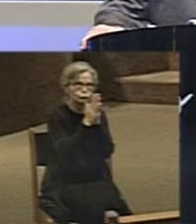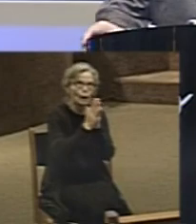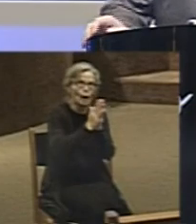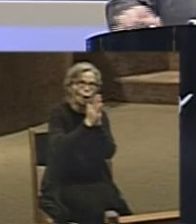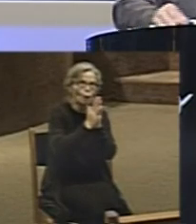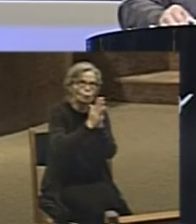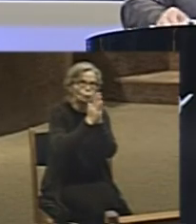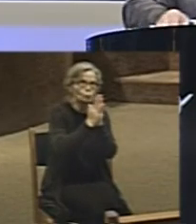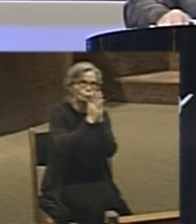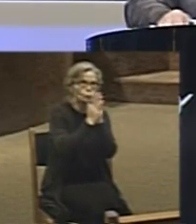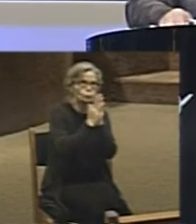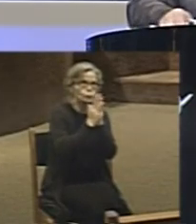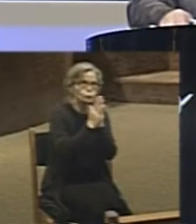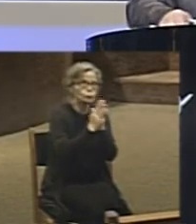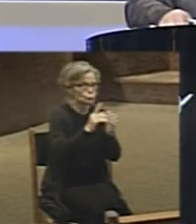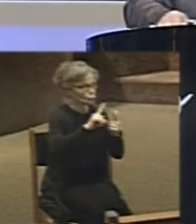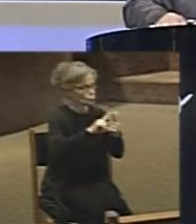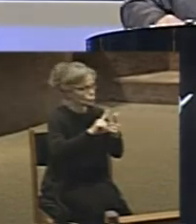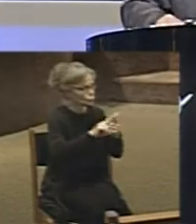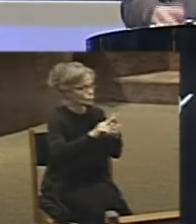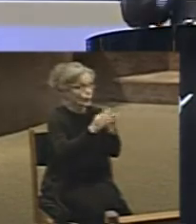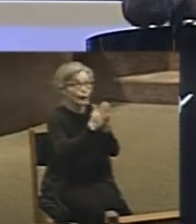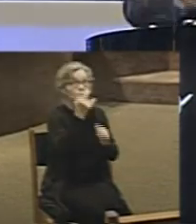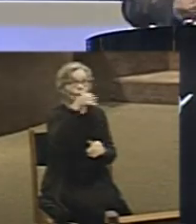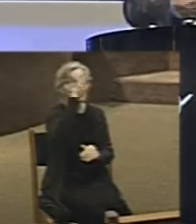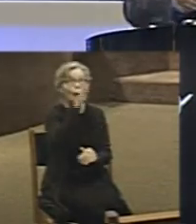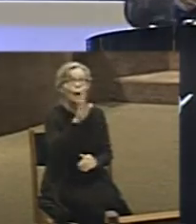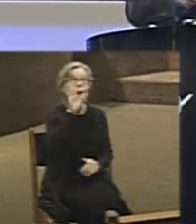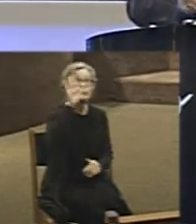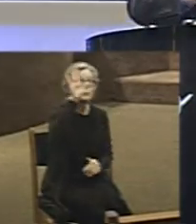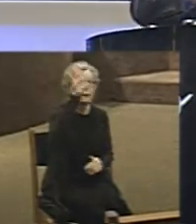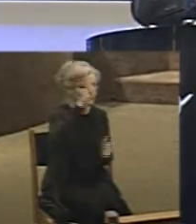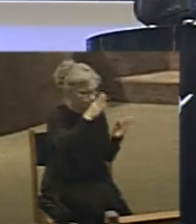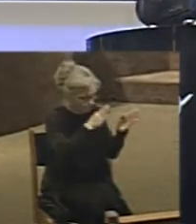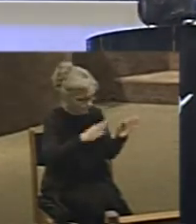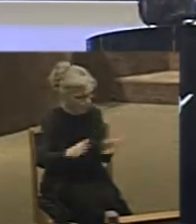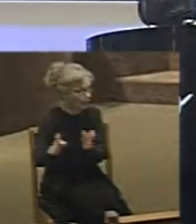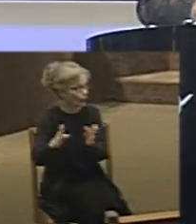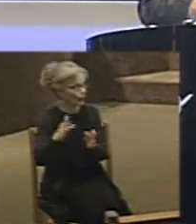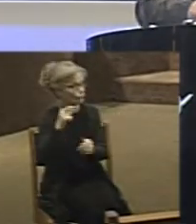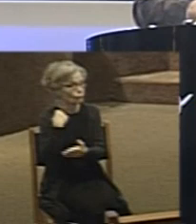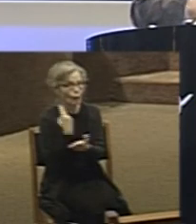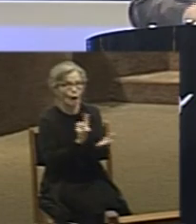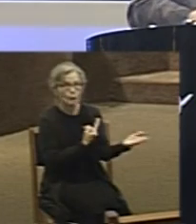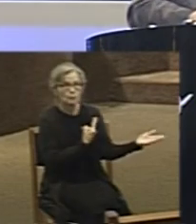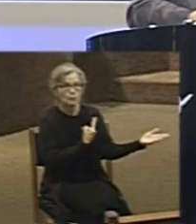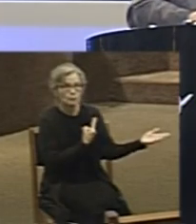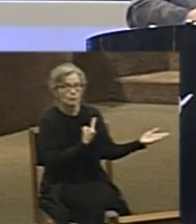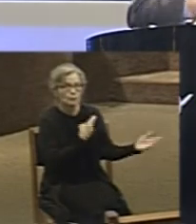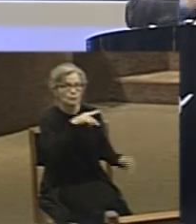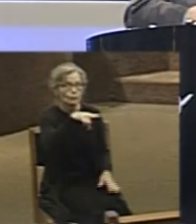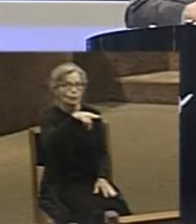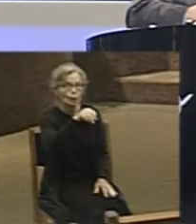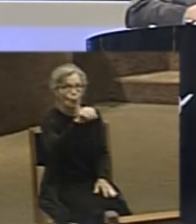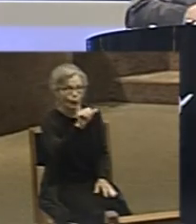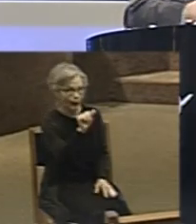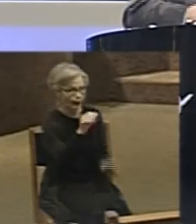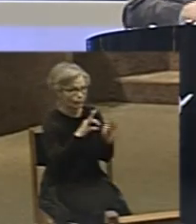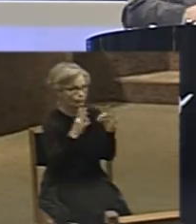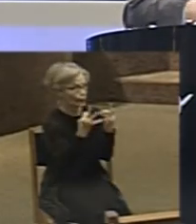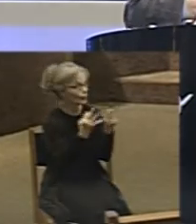fervently seeking God's mind and God's will for us, our POA family